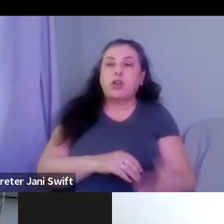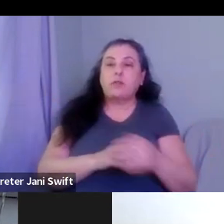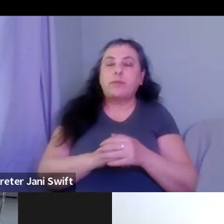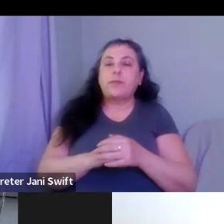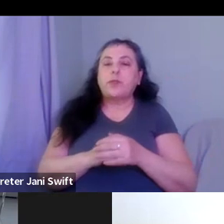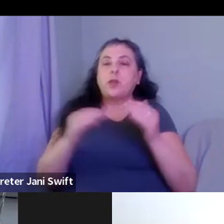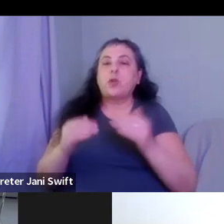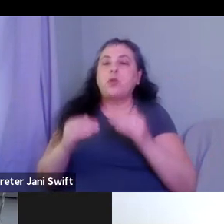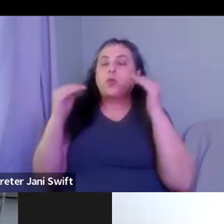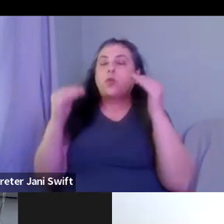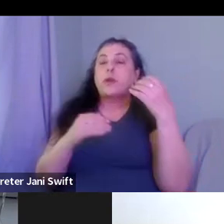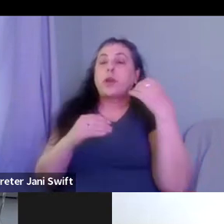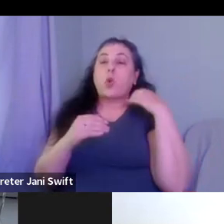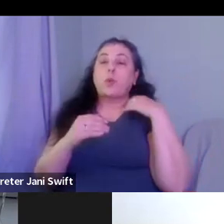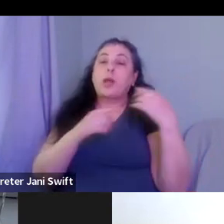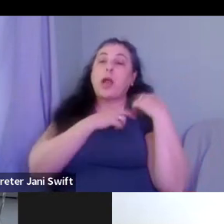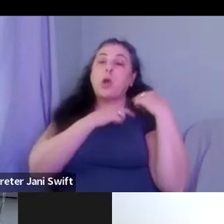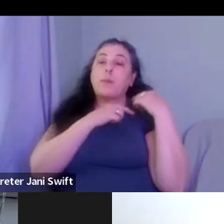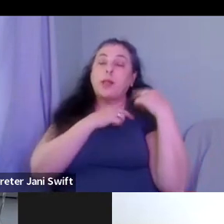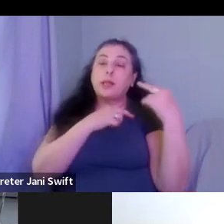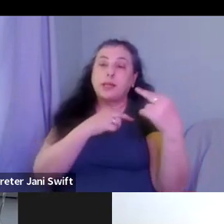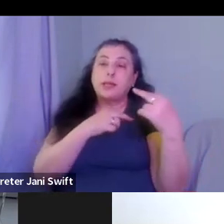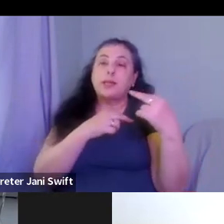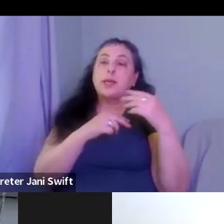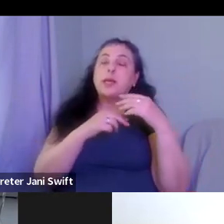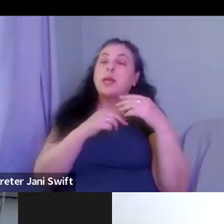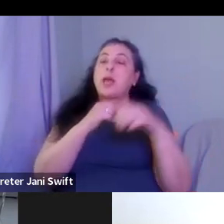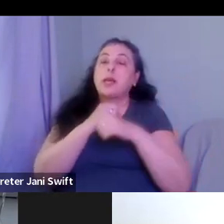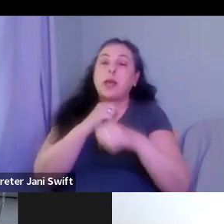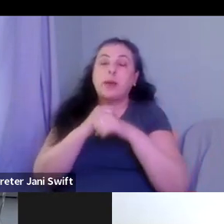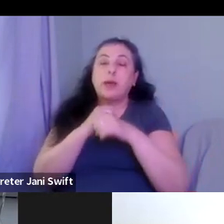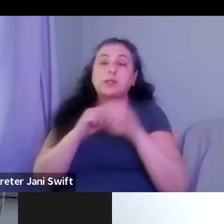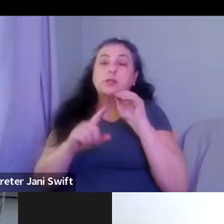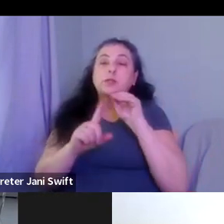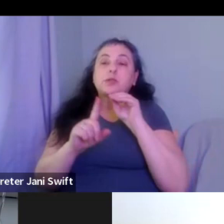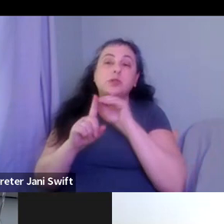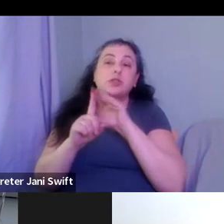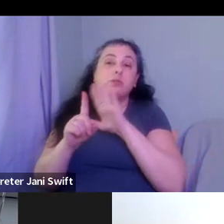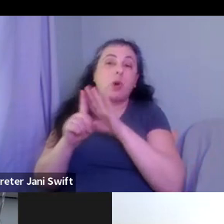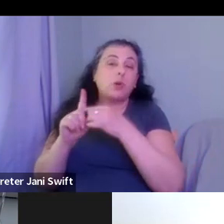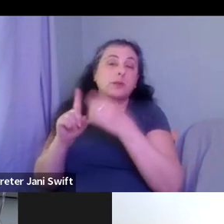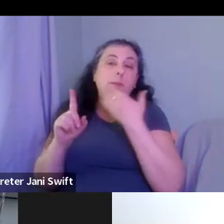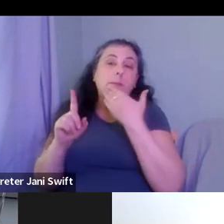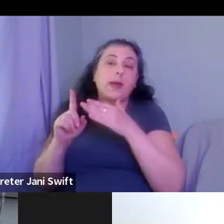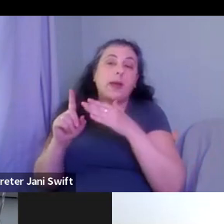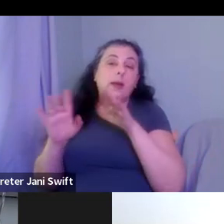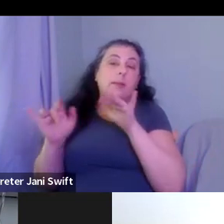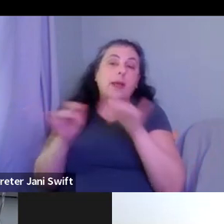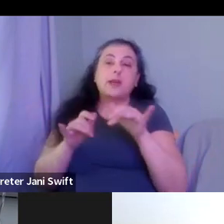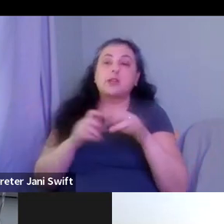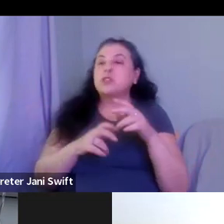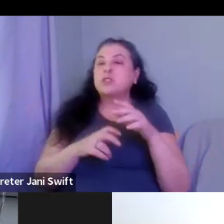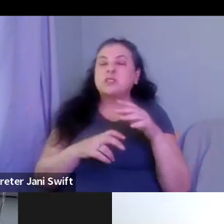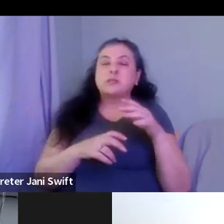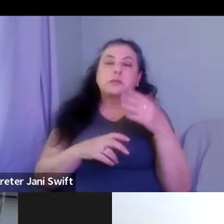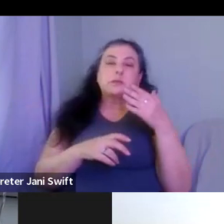advance corporate accountability campaigns to expose bad players, toxicity, really